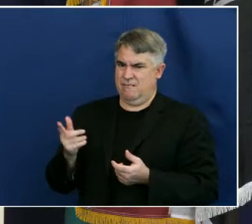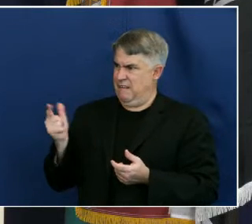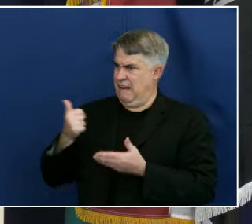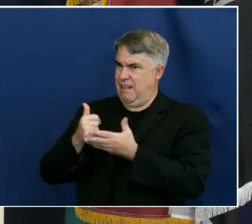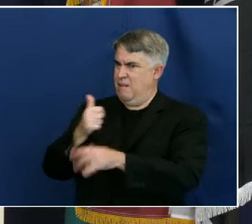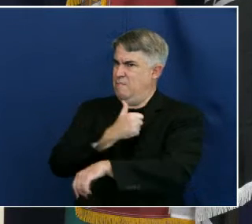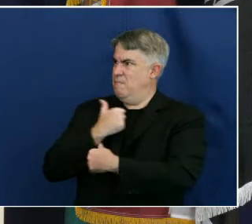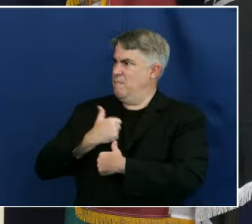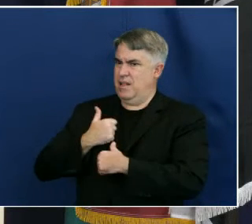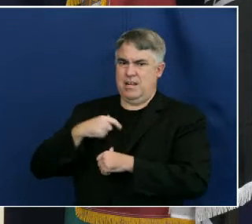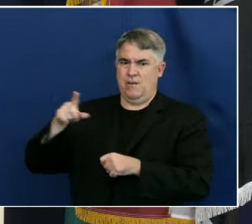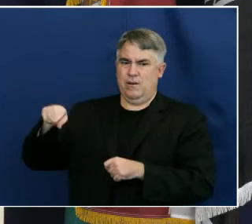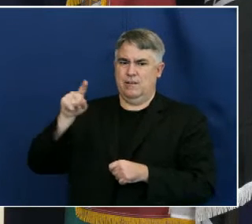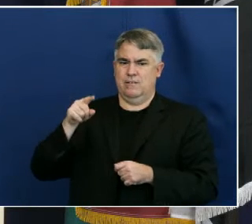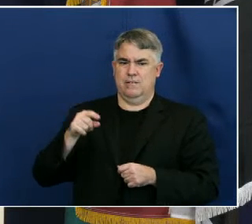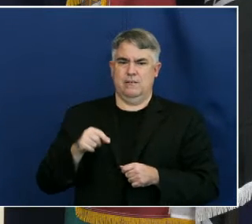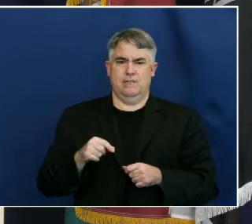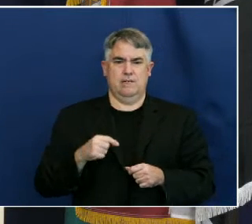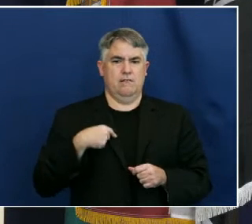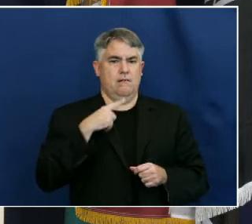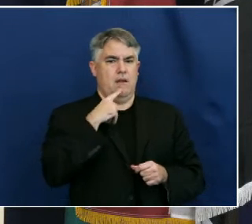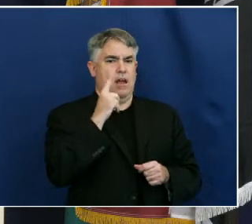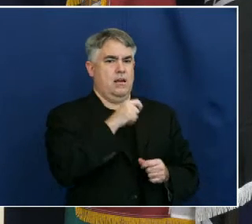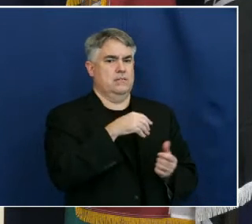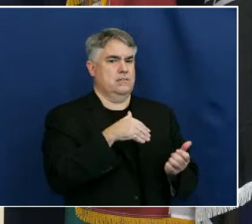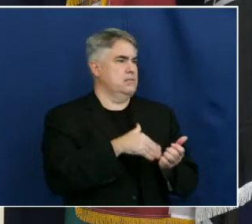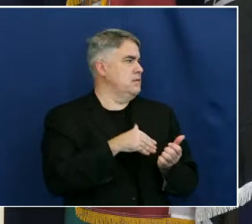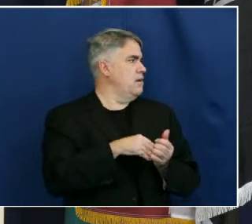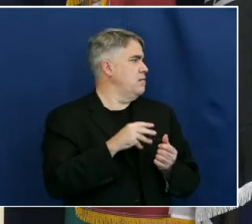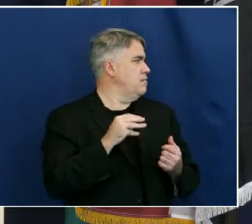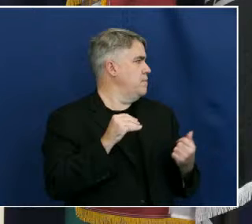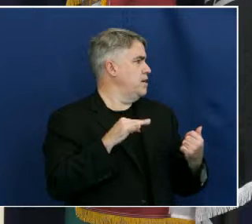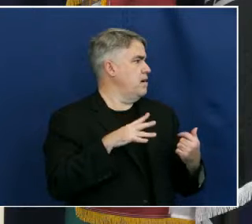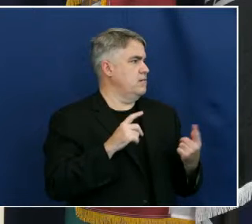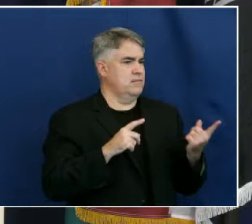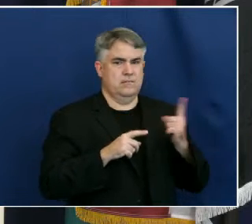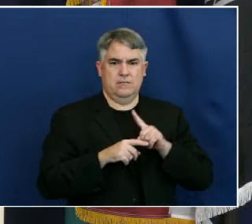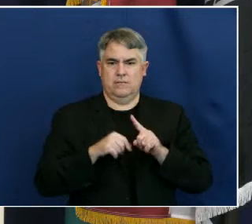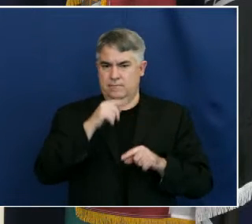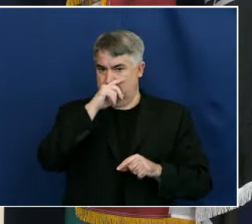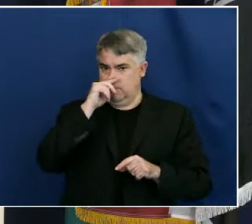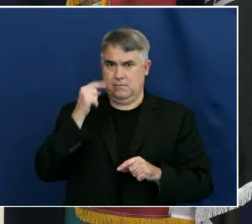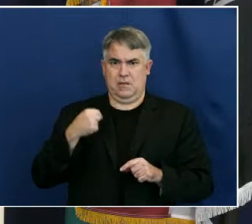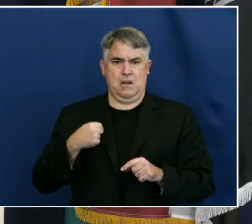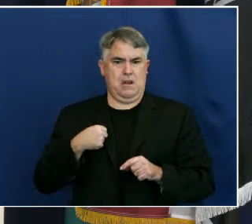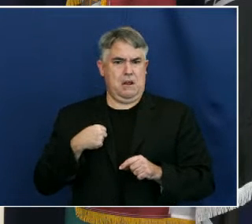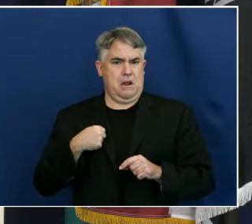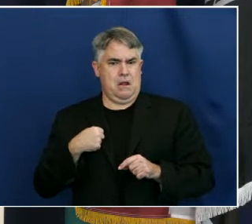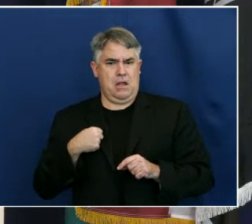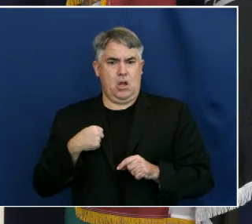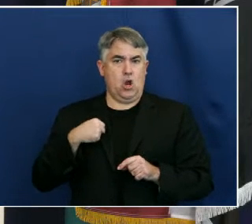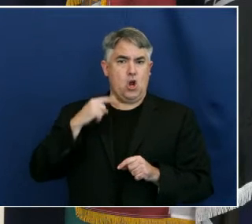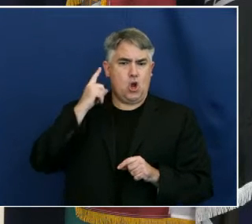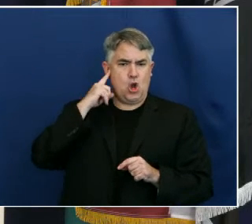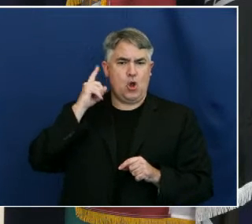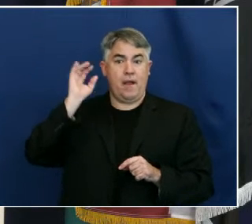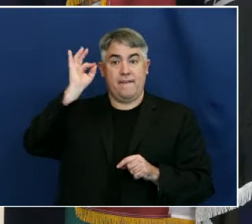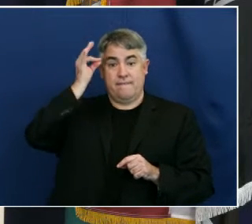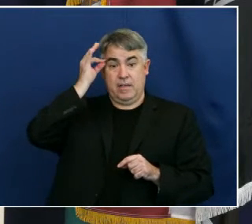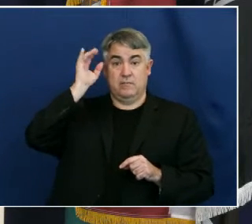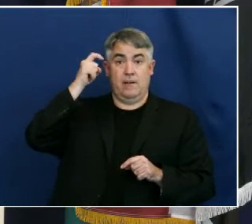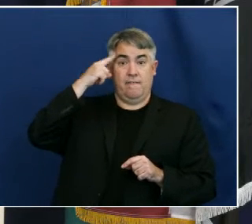ask Dr. McDonald to address. I mean, the operating assumption from the beginning has been the federal government and Department of Defense are handling